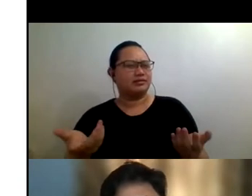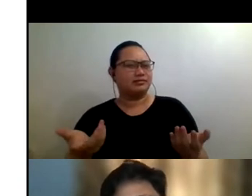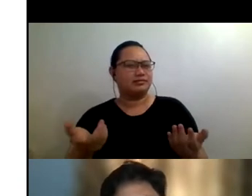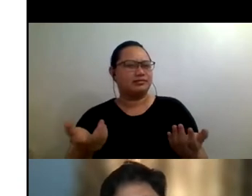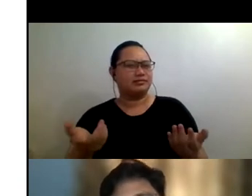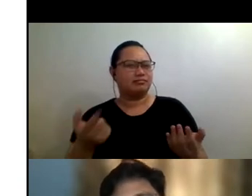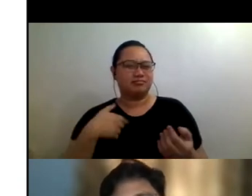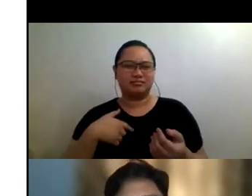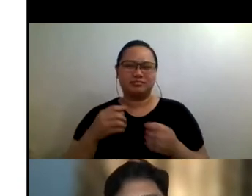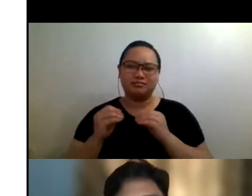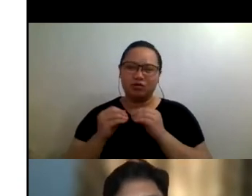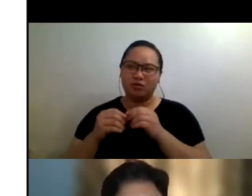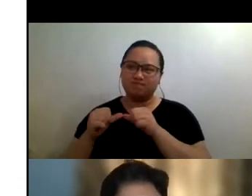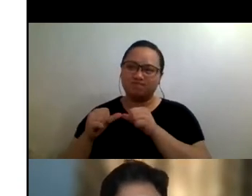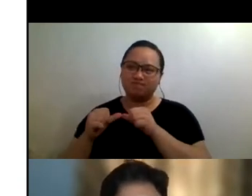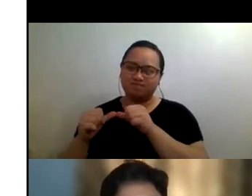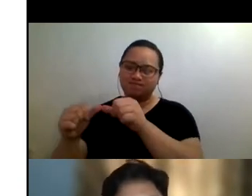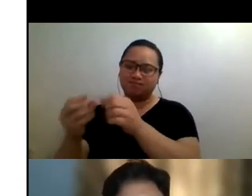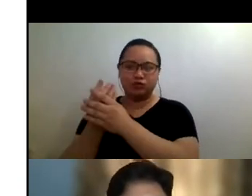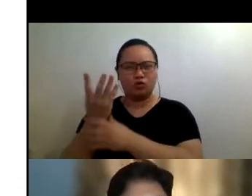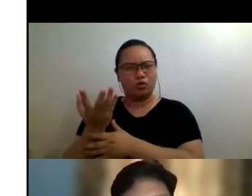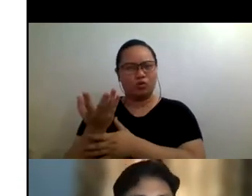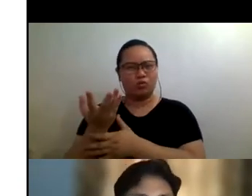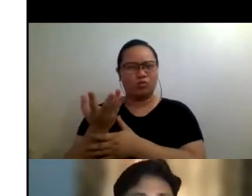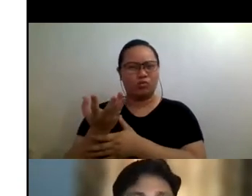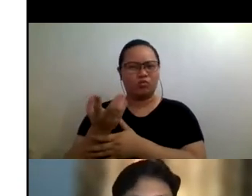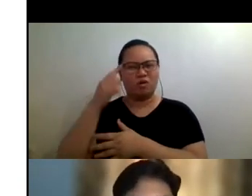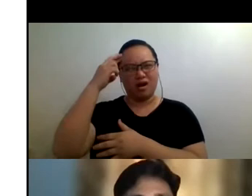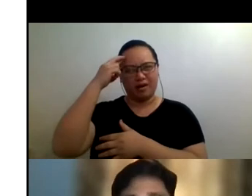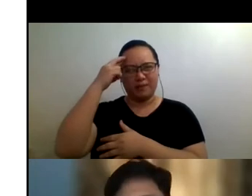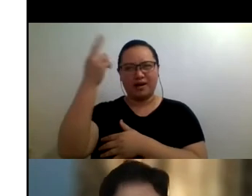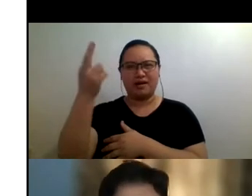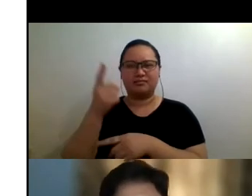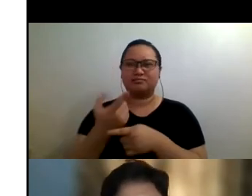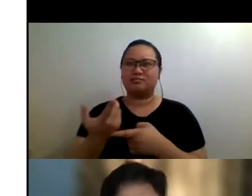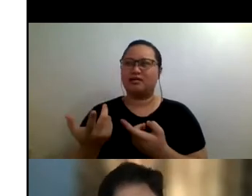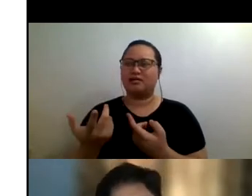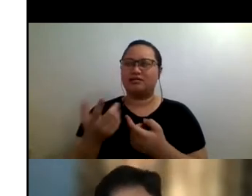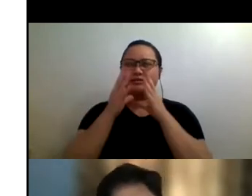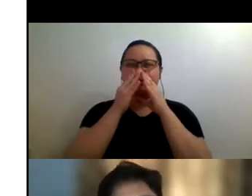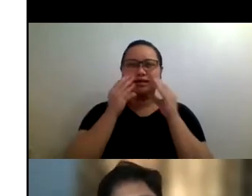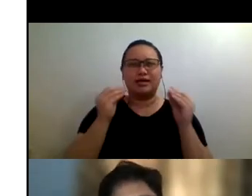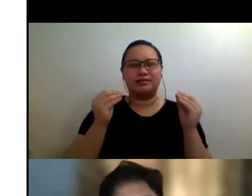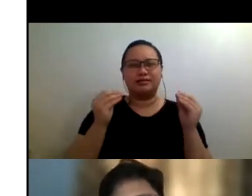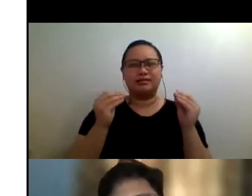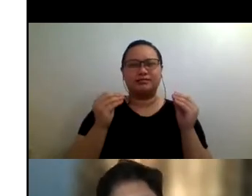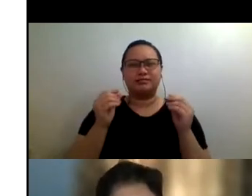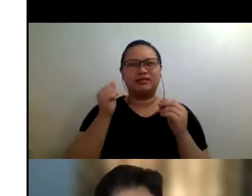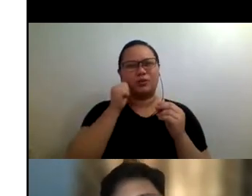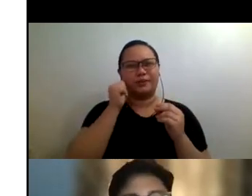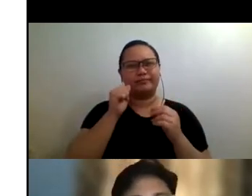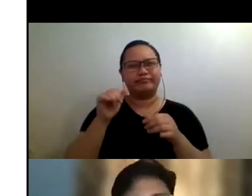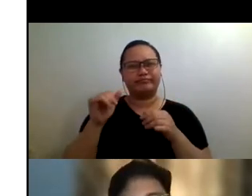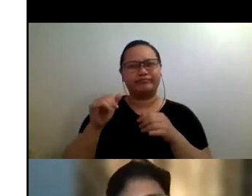as we age, as we grow, sadness becomes or matures into something else. Sadness matures into